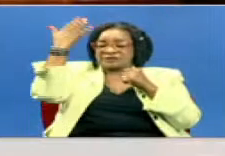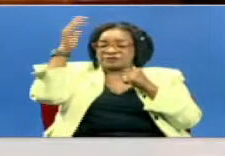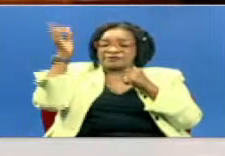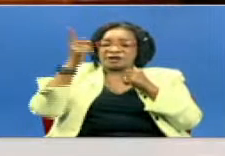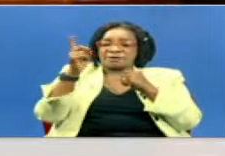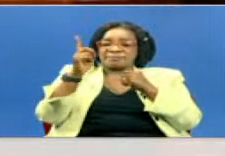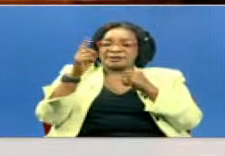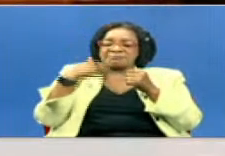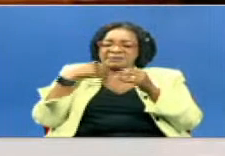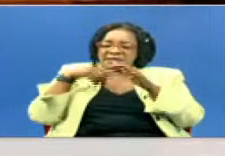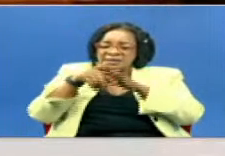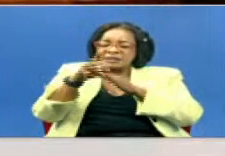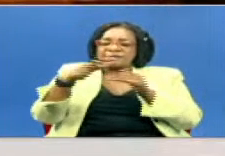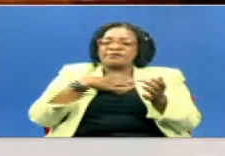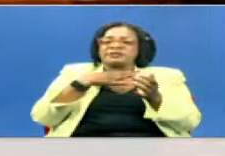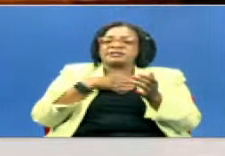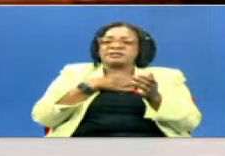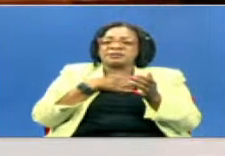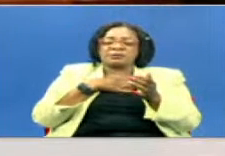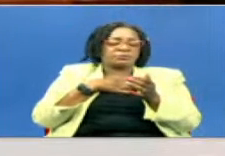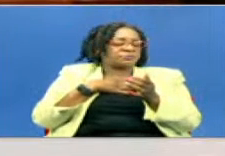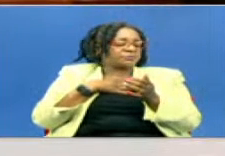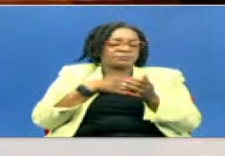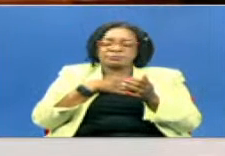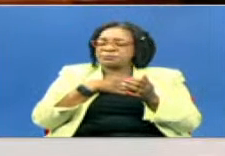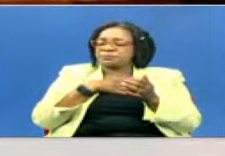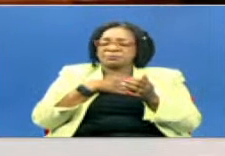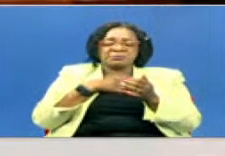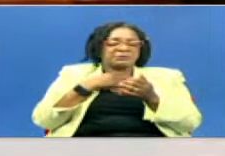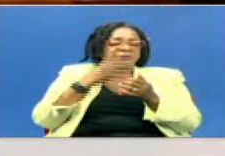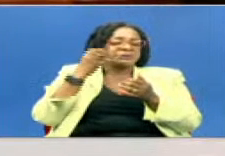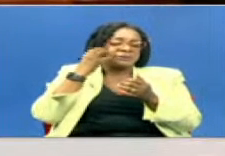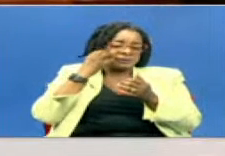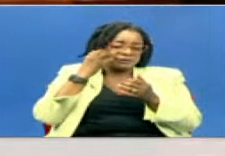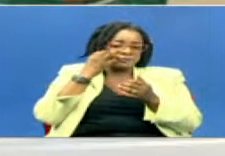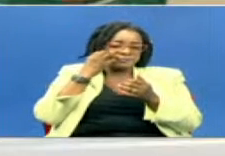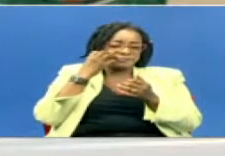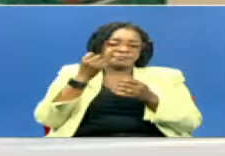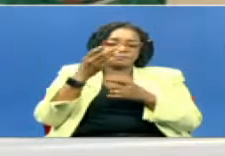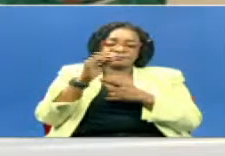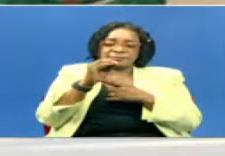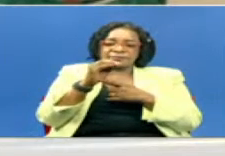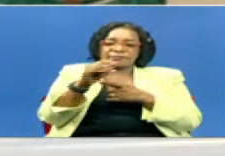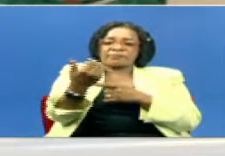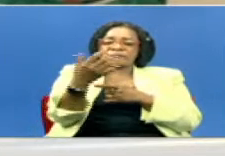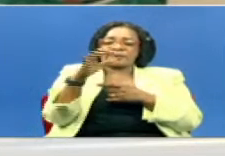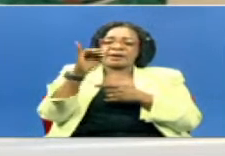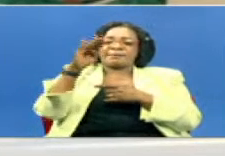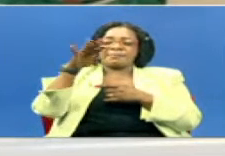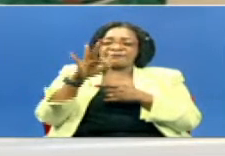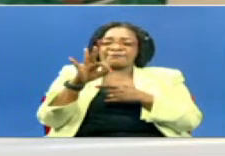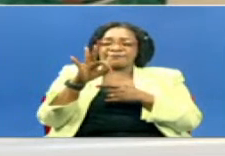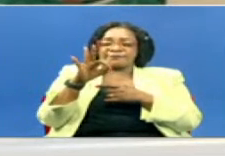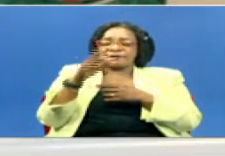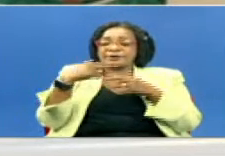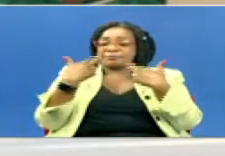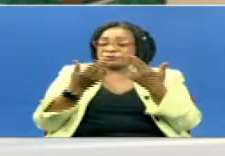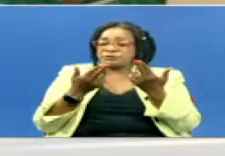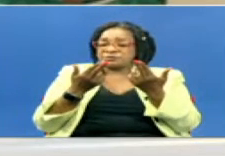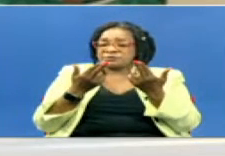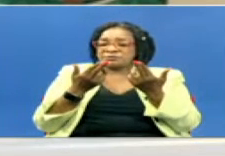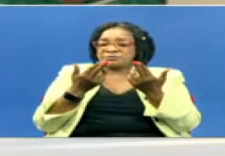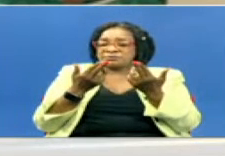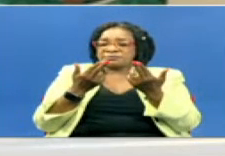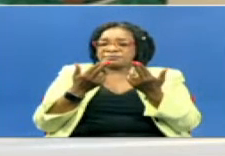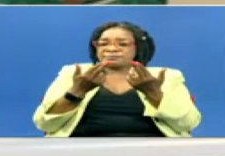once visited it. It's a sorry place, right? So leave alone that. The IMF report,